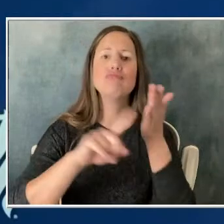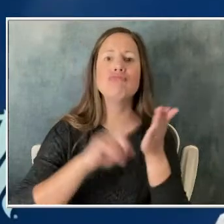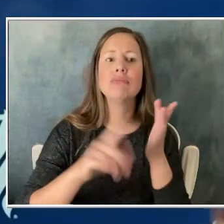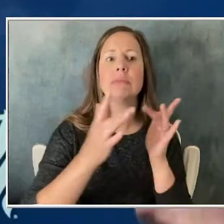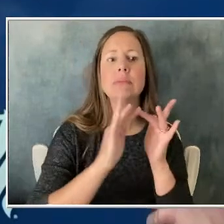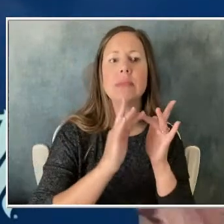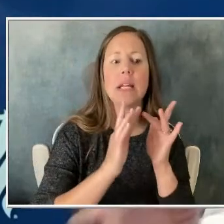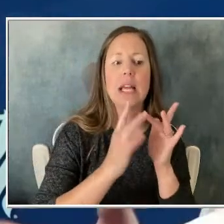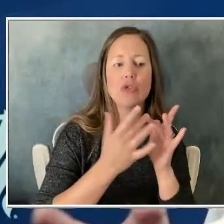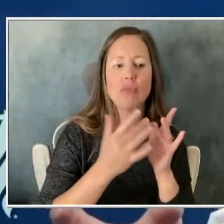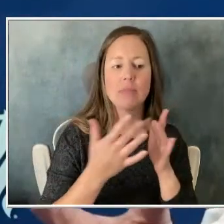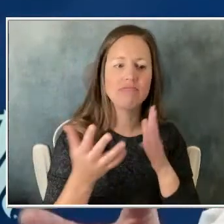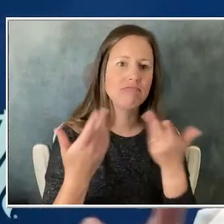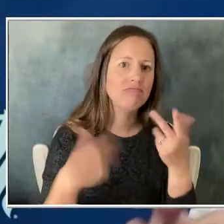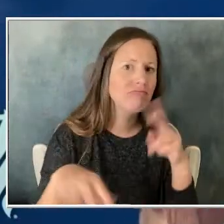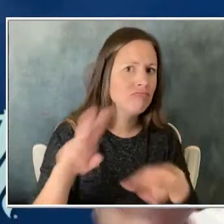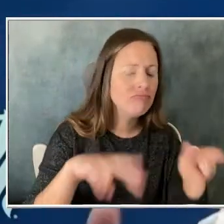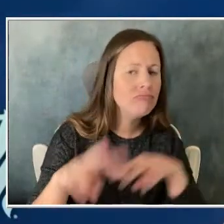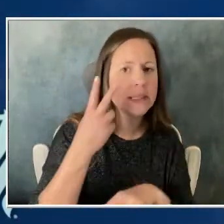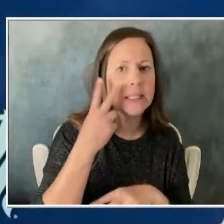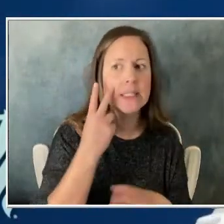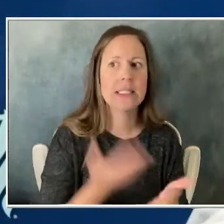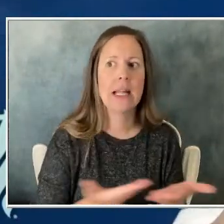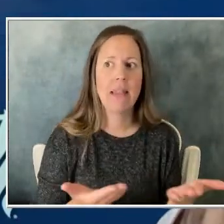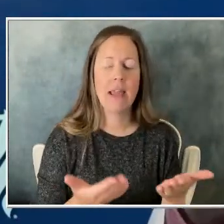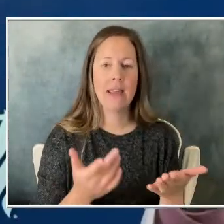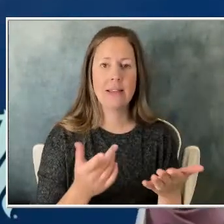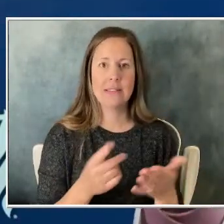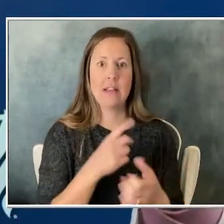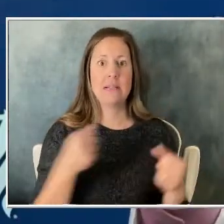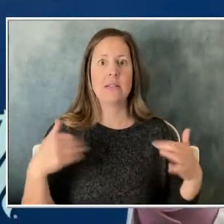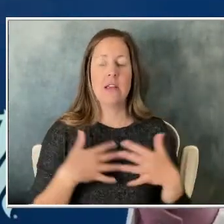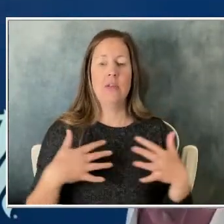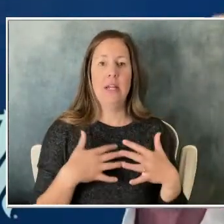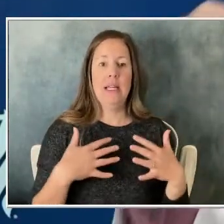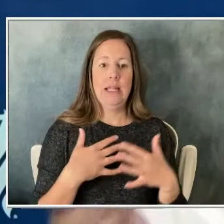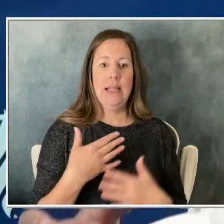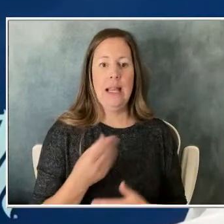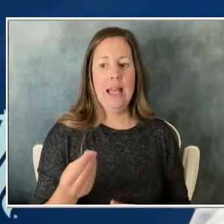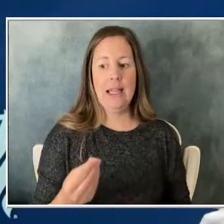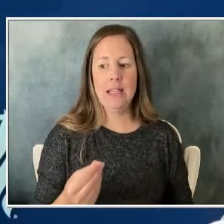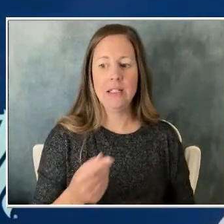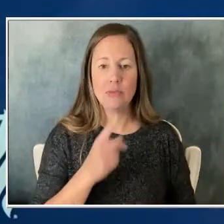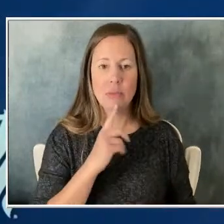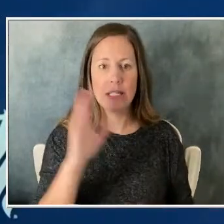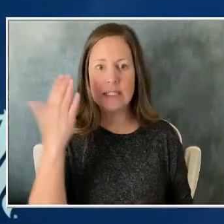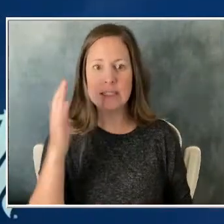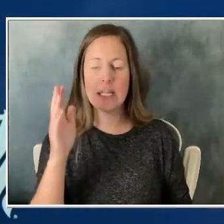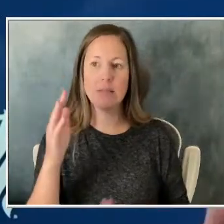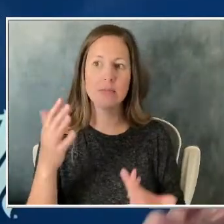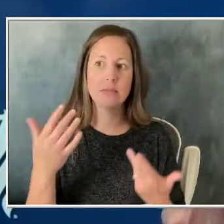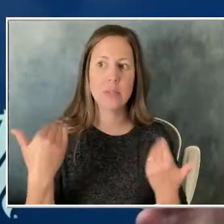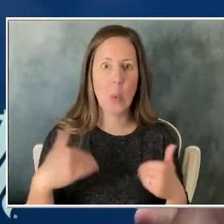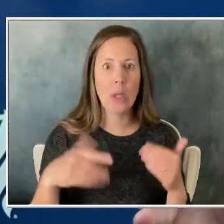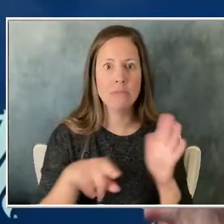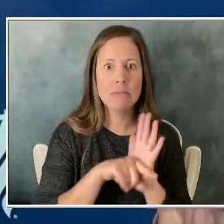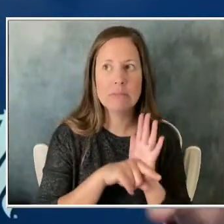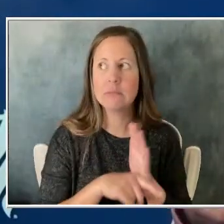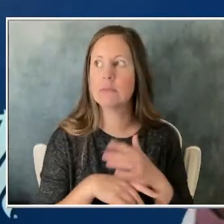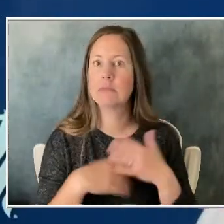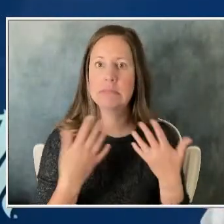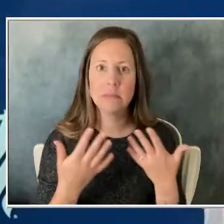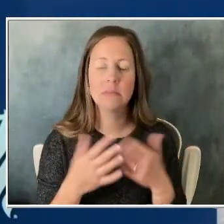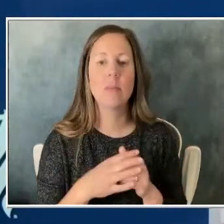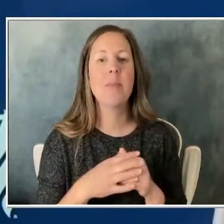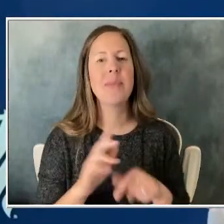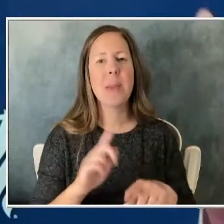they see things, and it's scary, and it seems, you know, gloom and doom. But the reality is the internet can